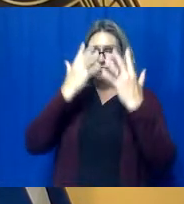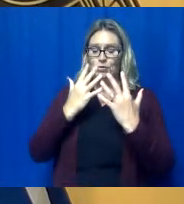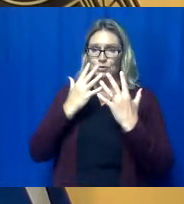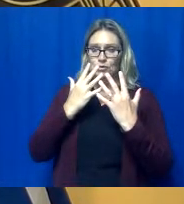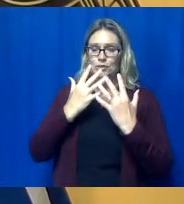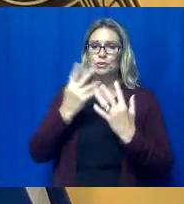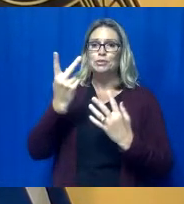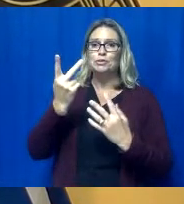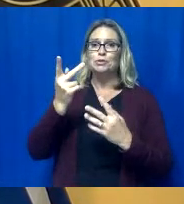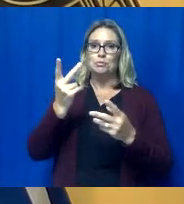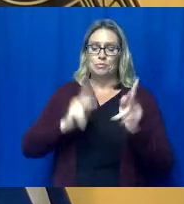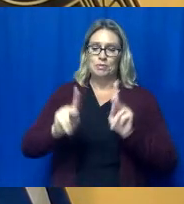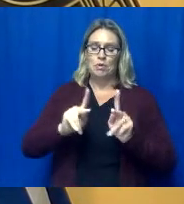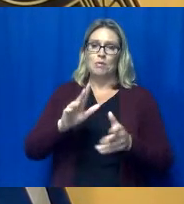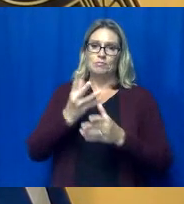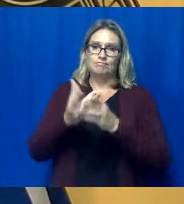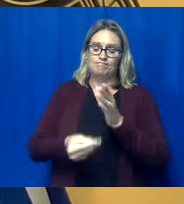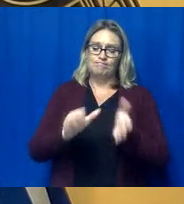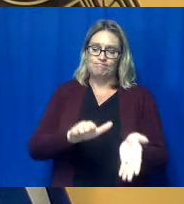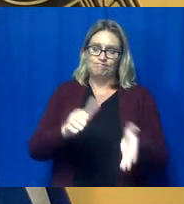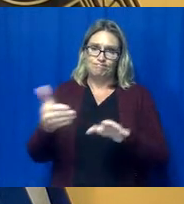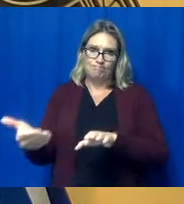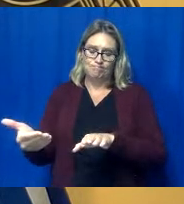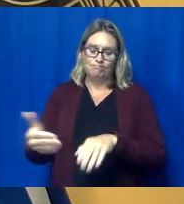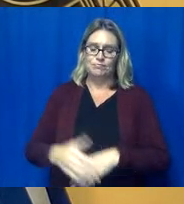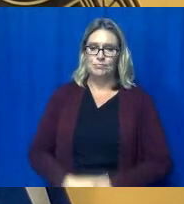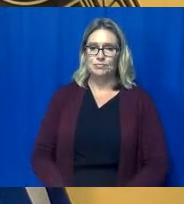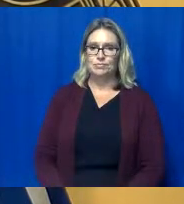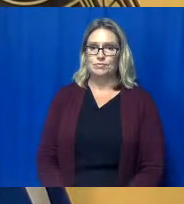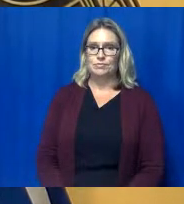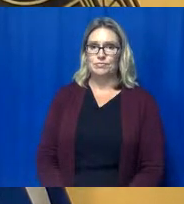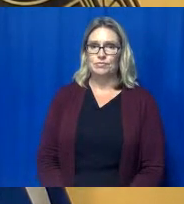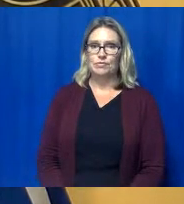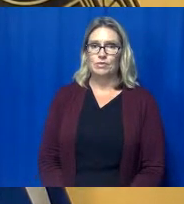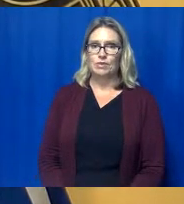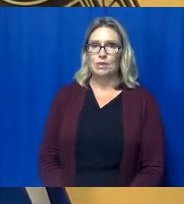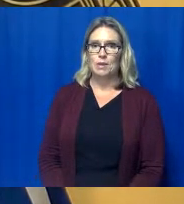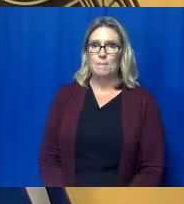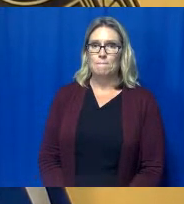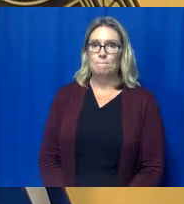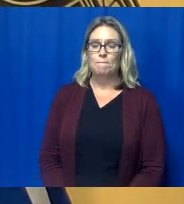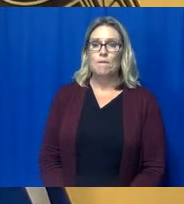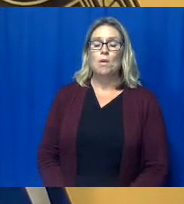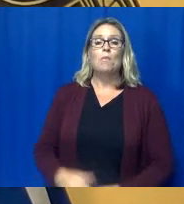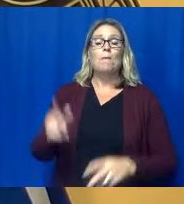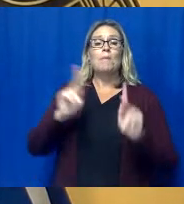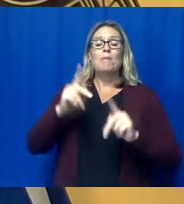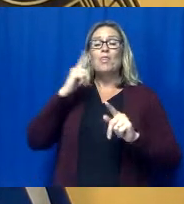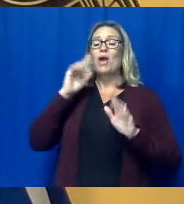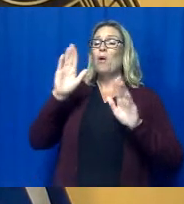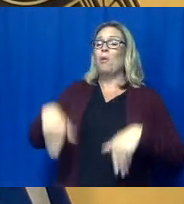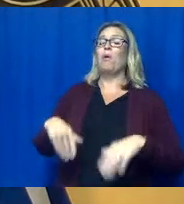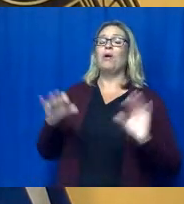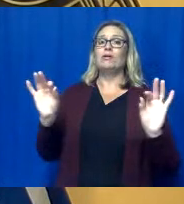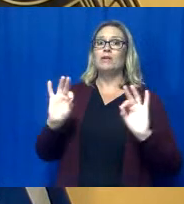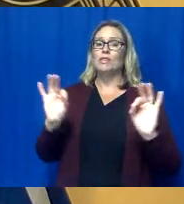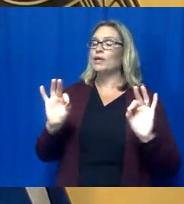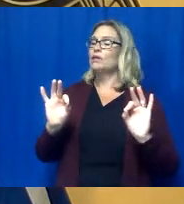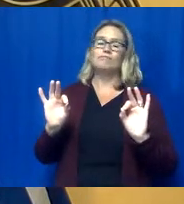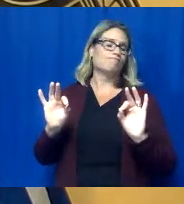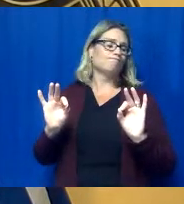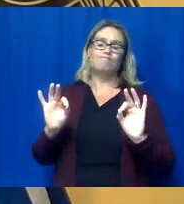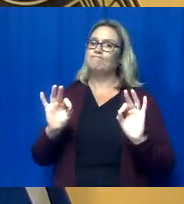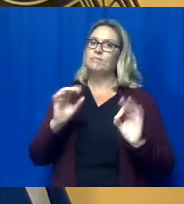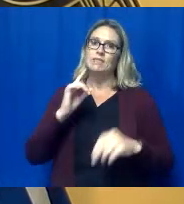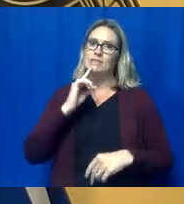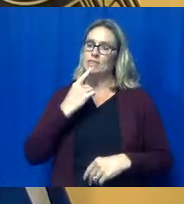died. reminder of the great cost of not taking this disease seriously. But how did we get